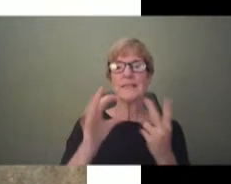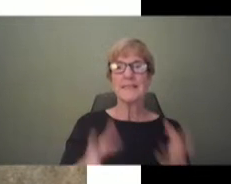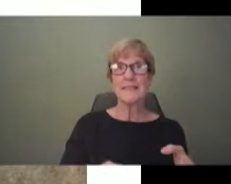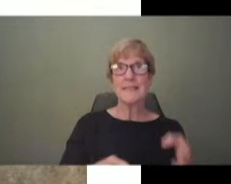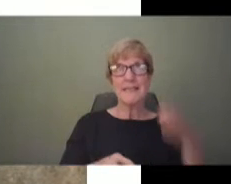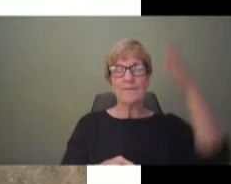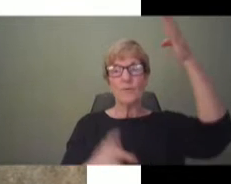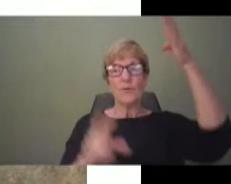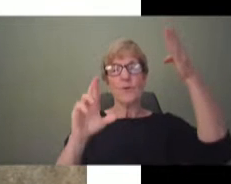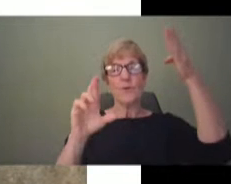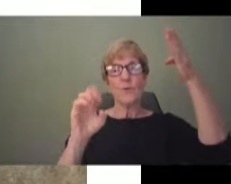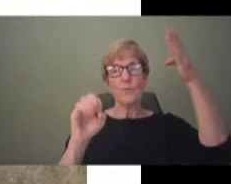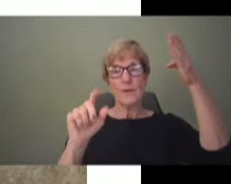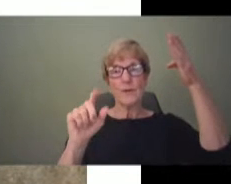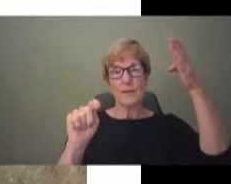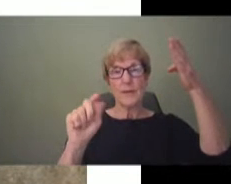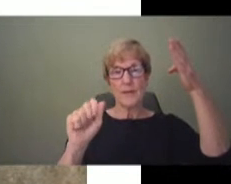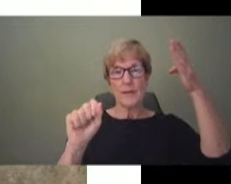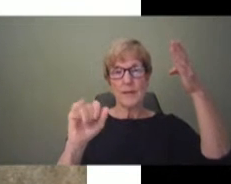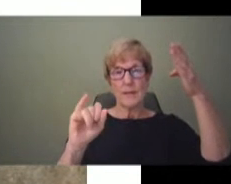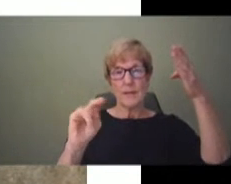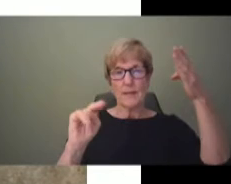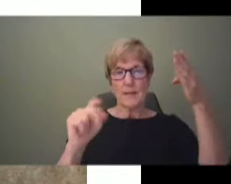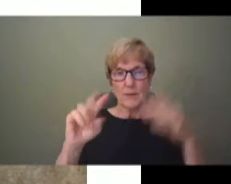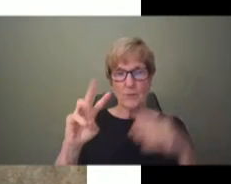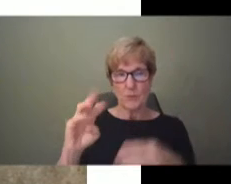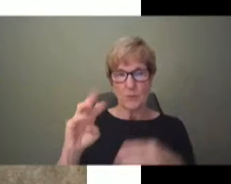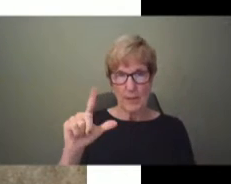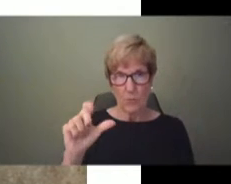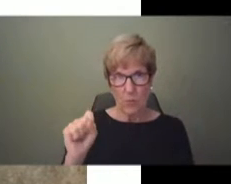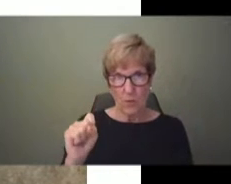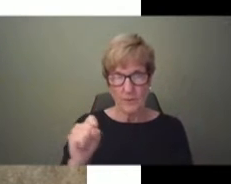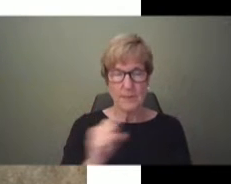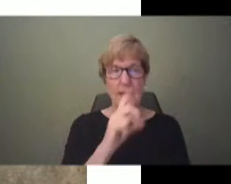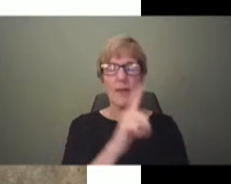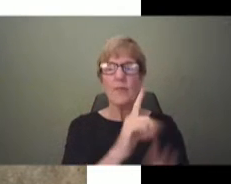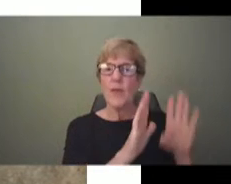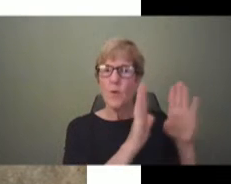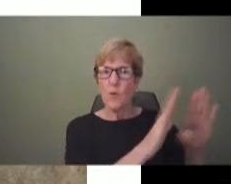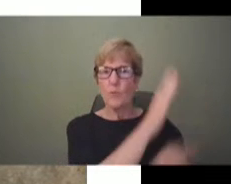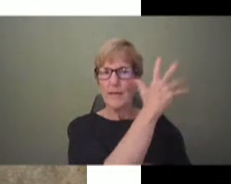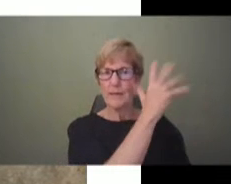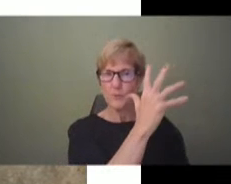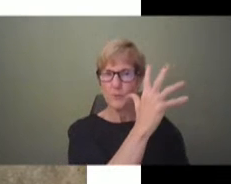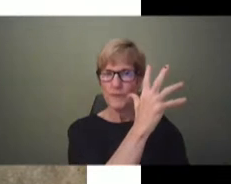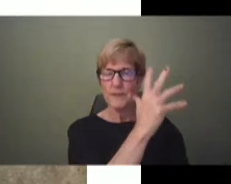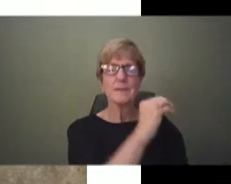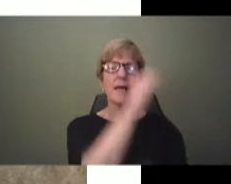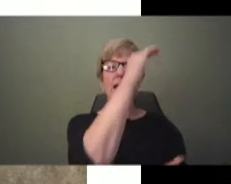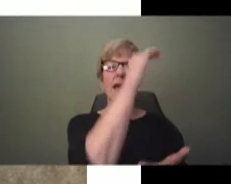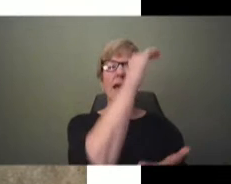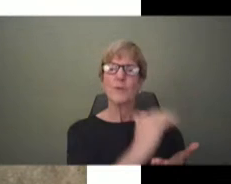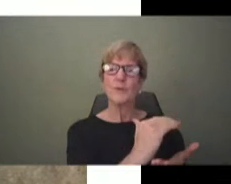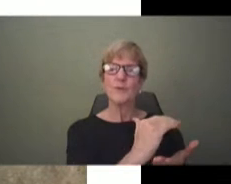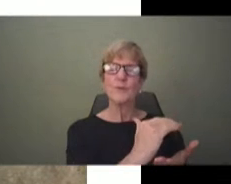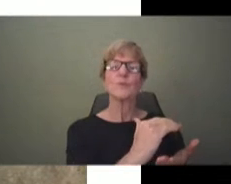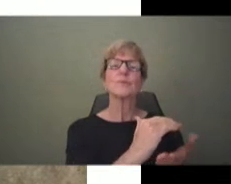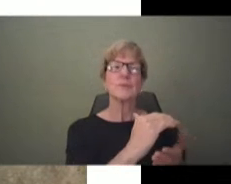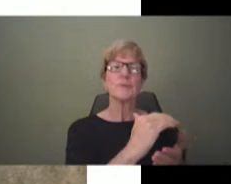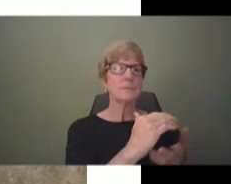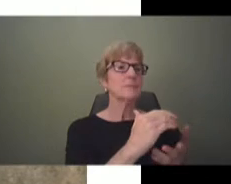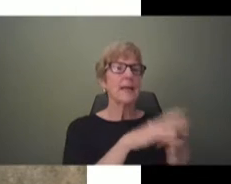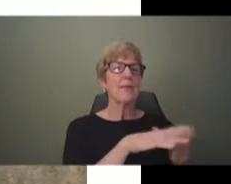approximately 12 ft from the property line these walls hold back neighboring trees and reduce the buildable area of the site from